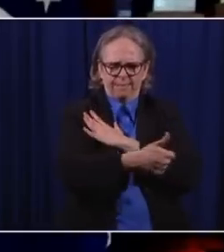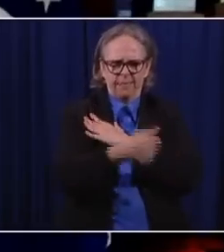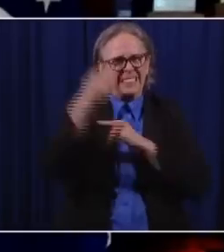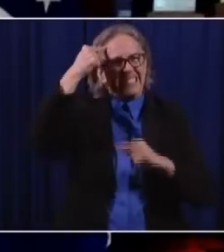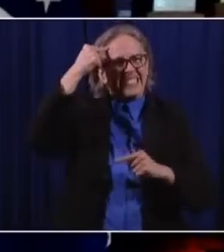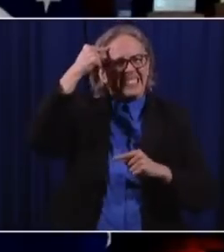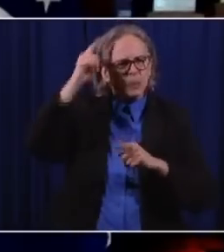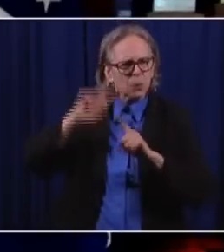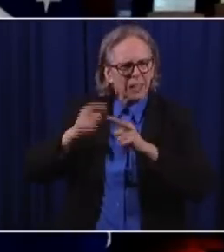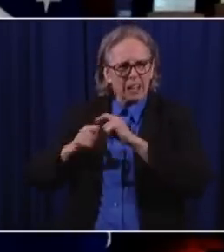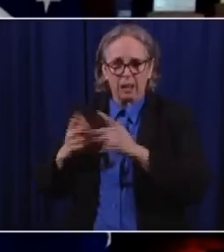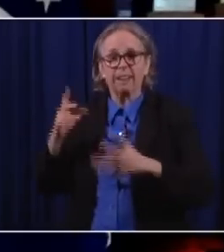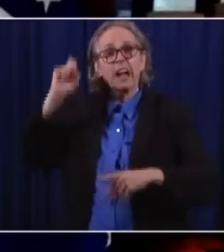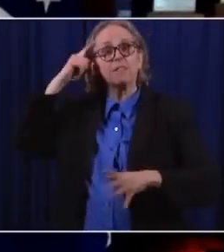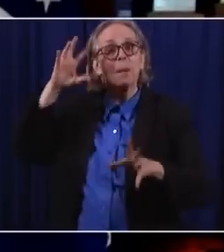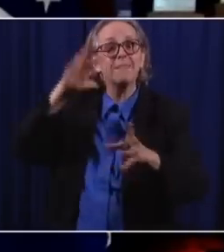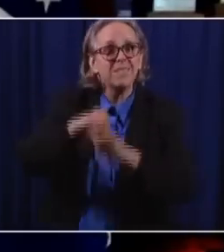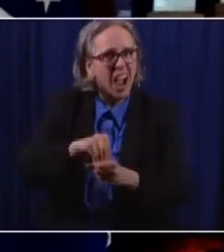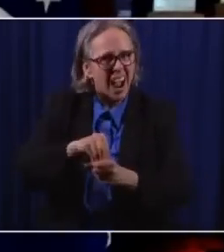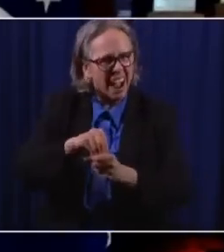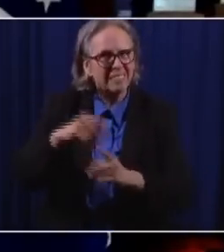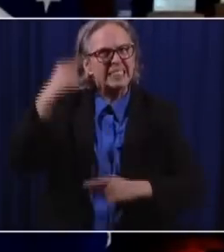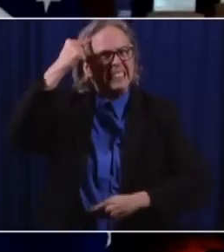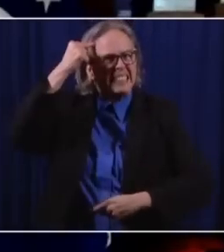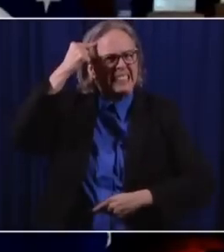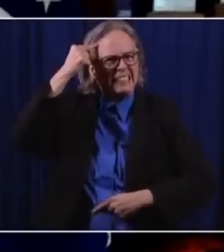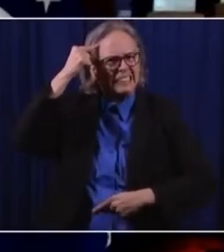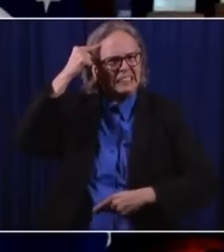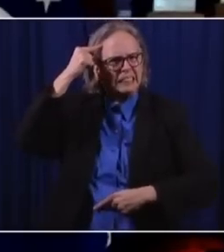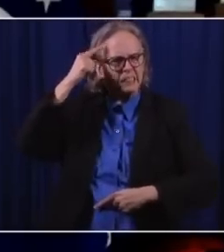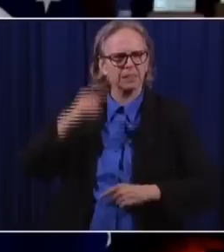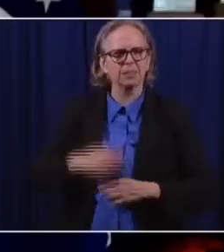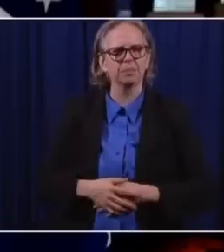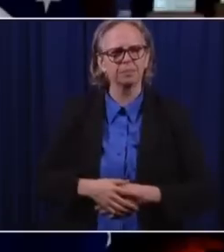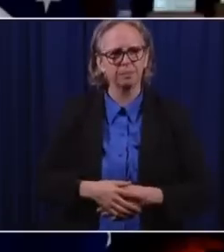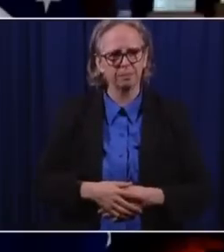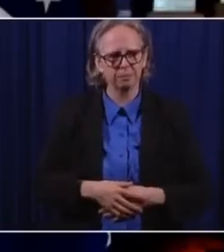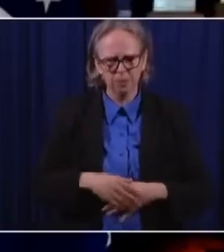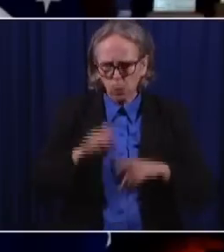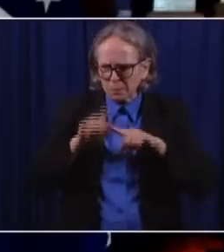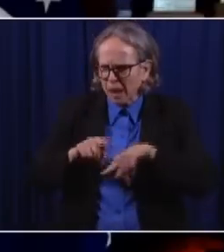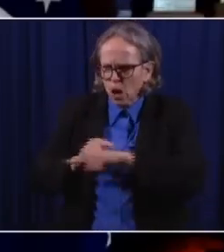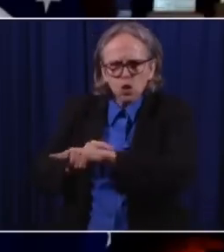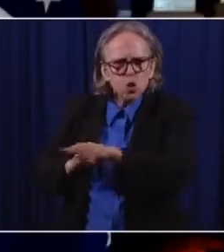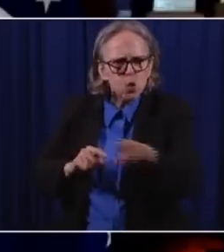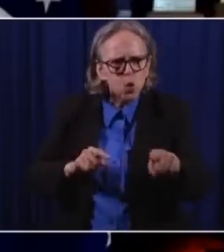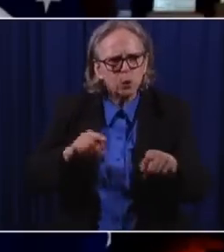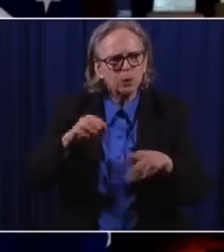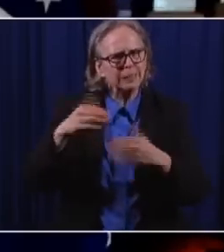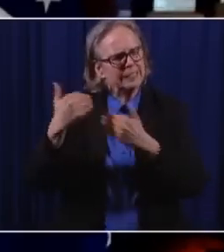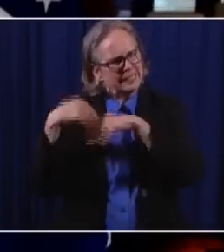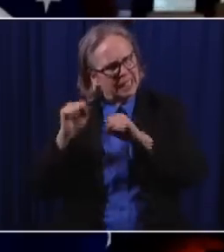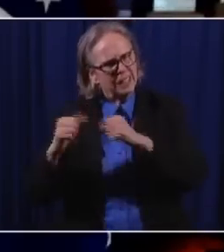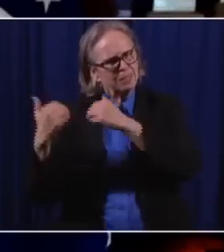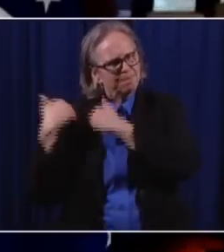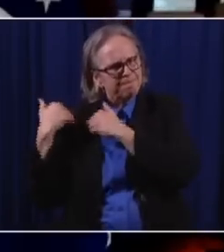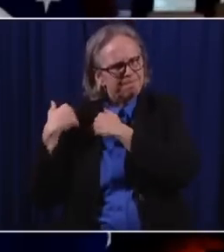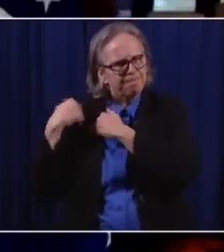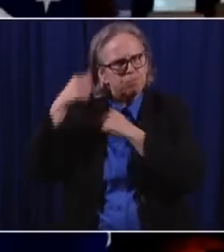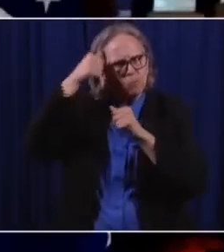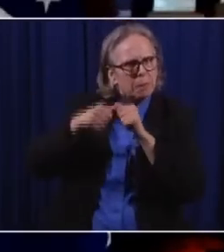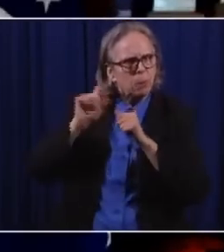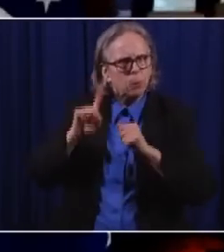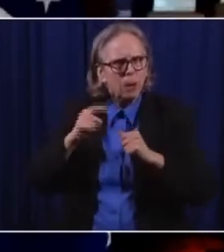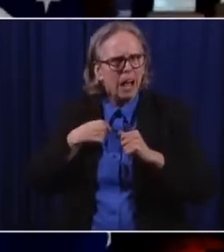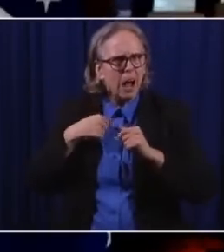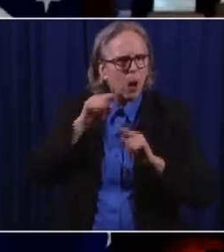a mask mandate on them. They have to take this, own it, exercise that personal responsibility and accountability to help us get this